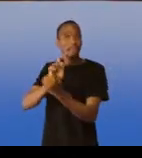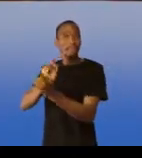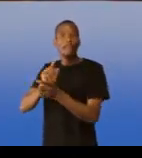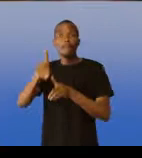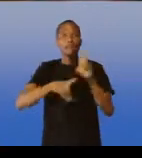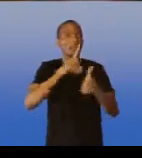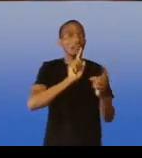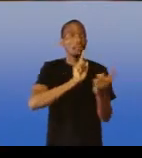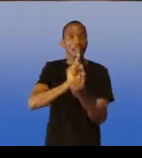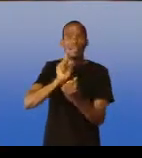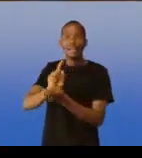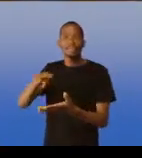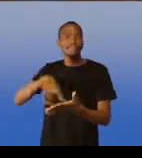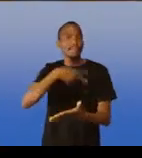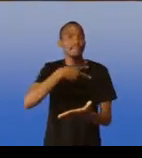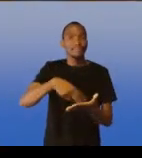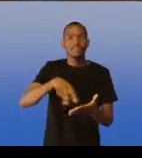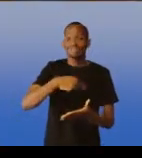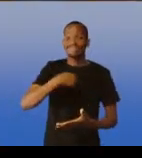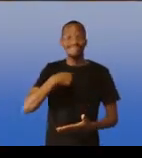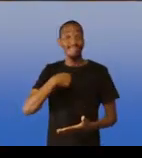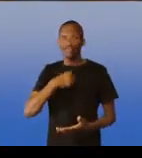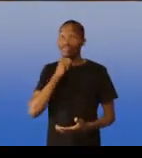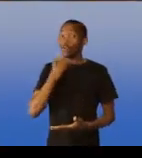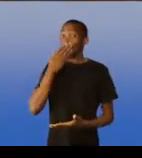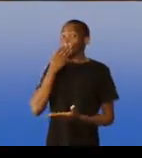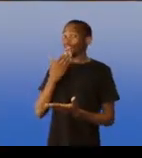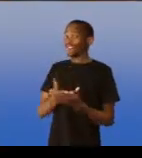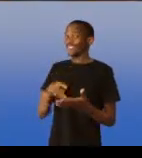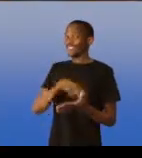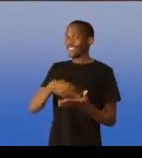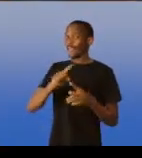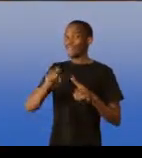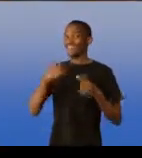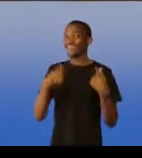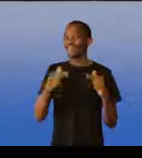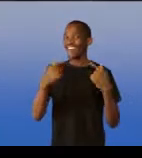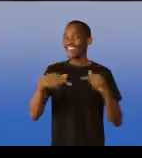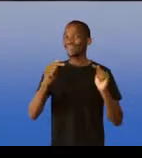music, I dance. I wouldn't say I'm a good dancer, but yes, I dance, I try.